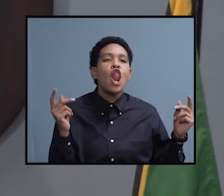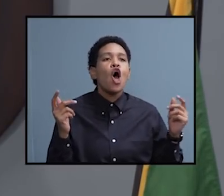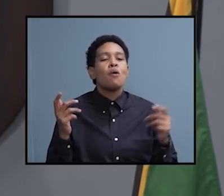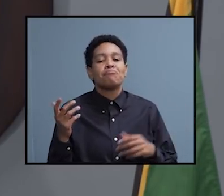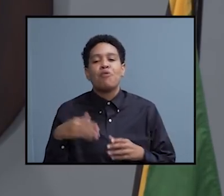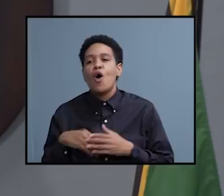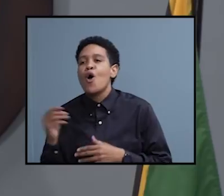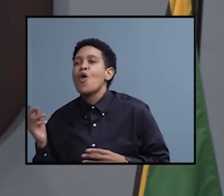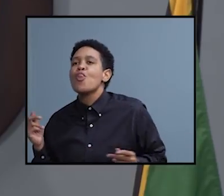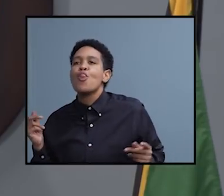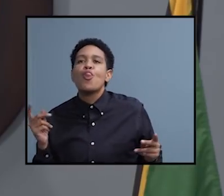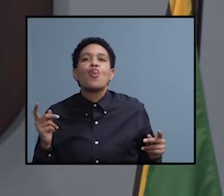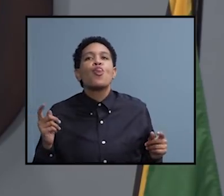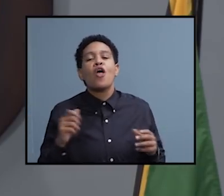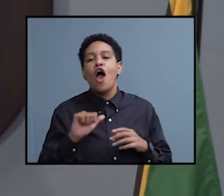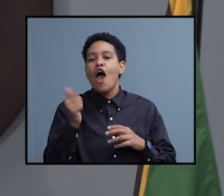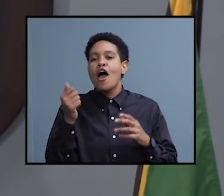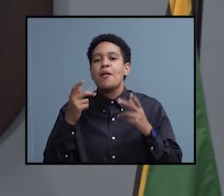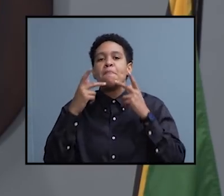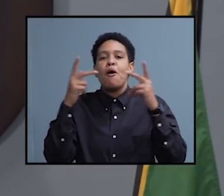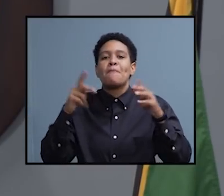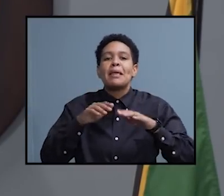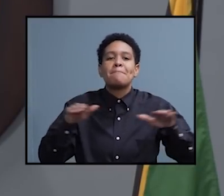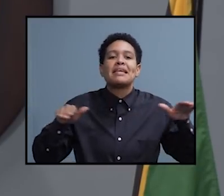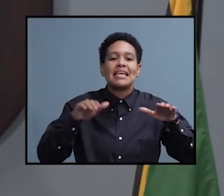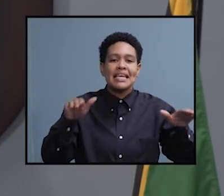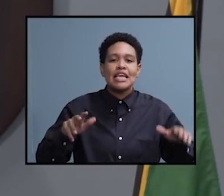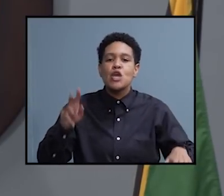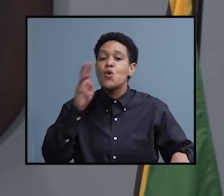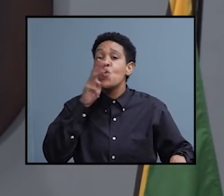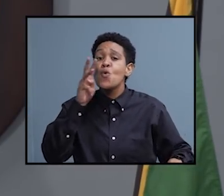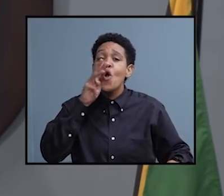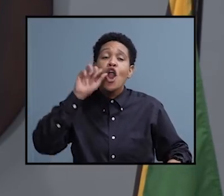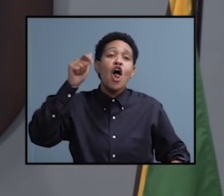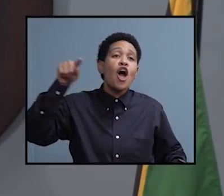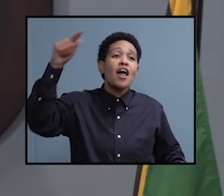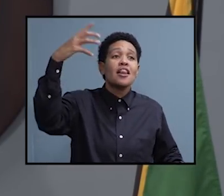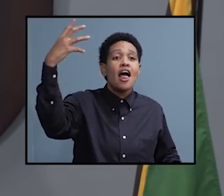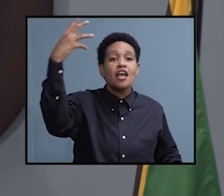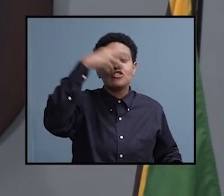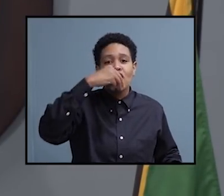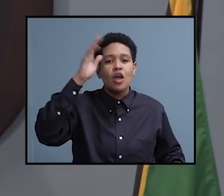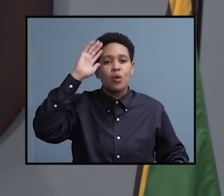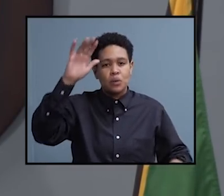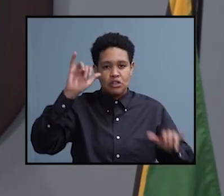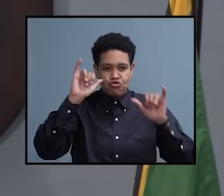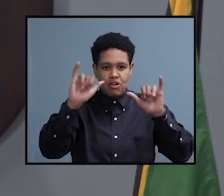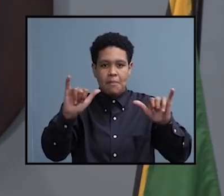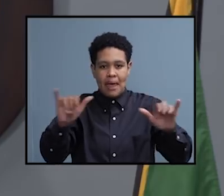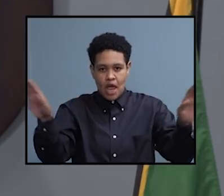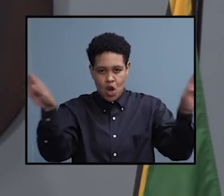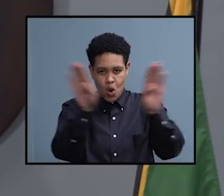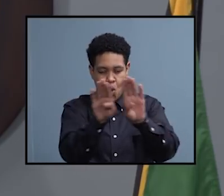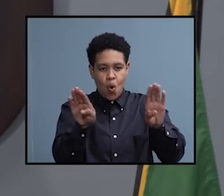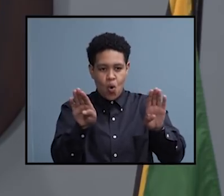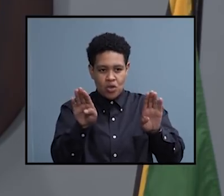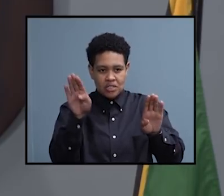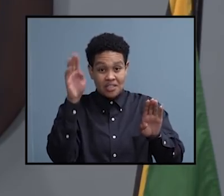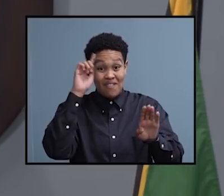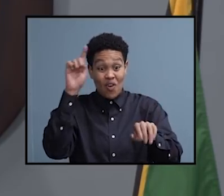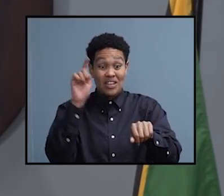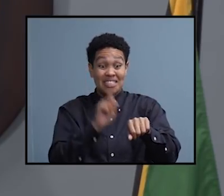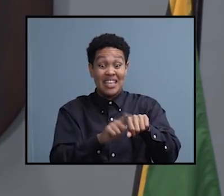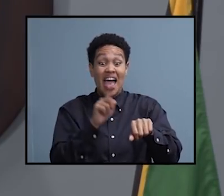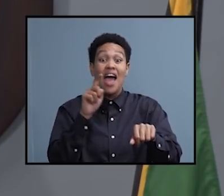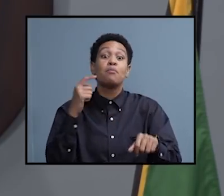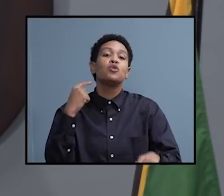places of amusement, public beaches, water and other attractions will remain closed for the